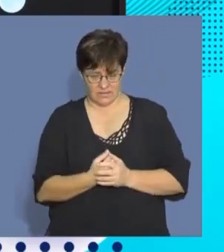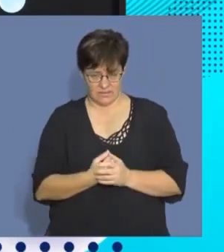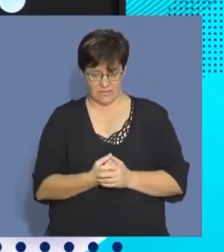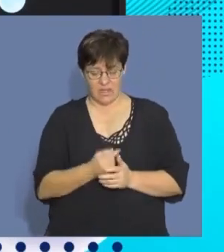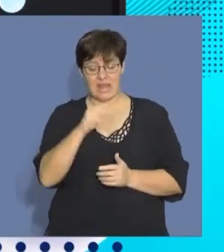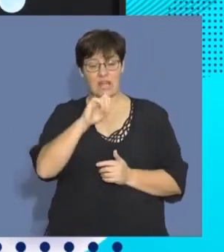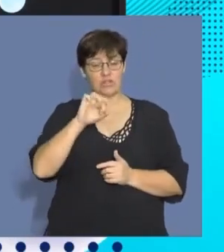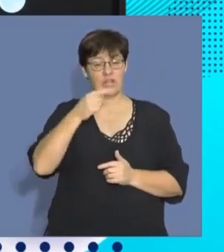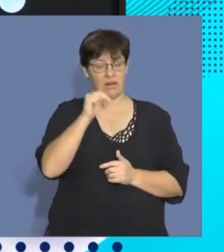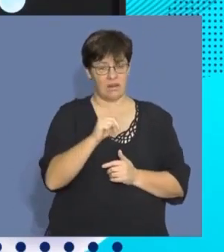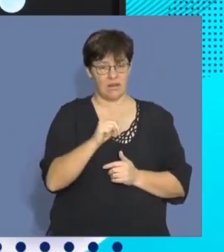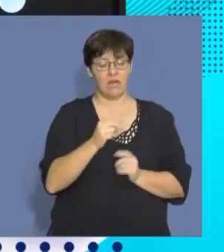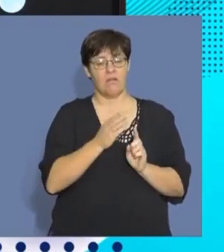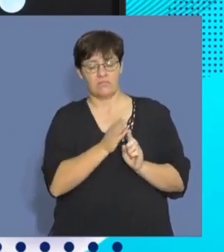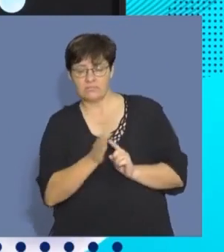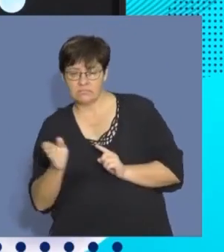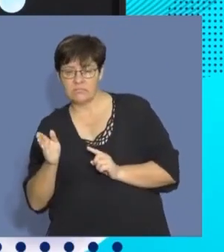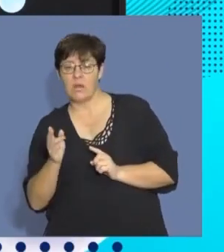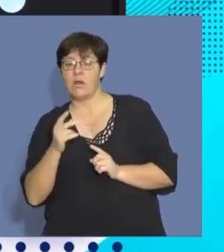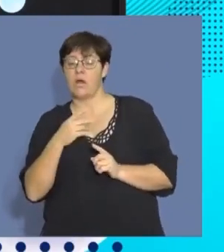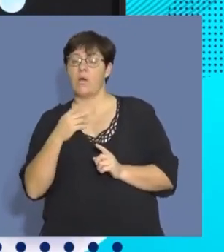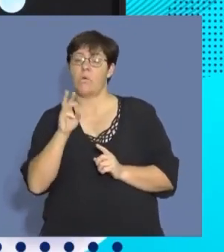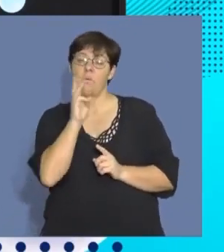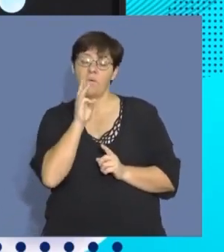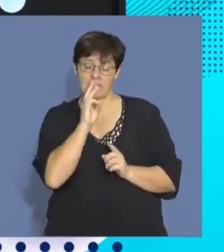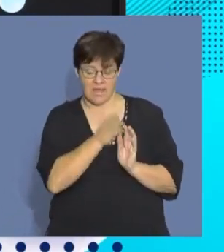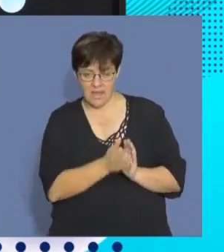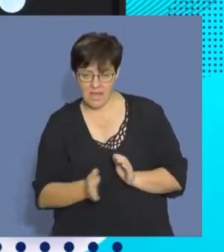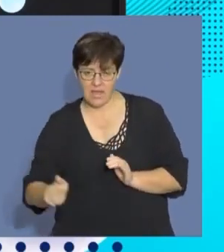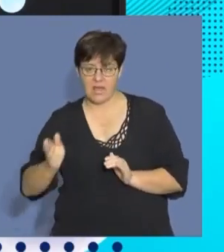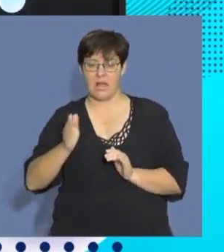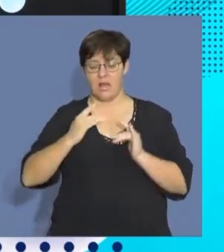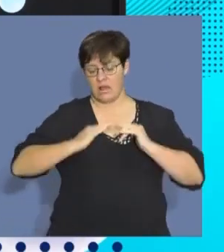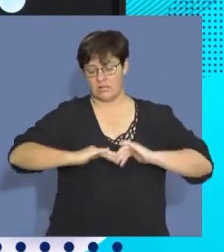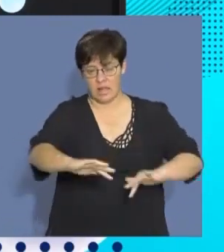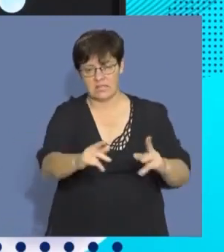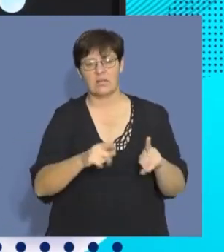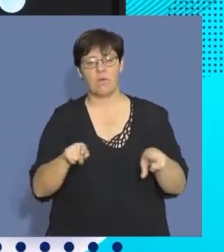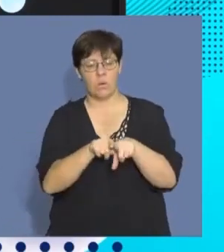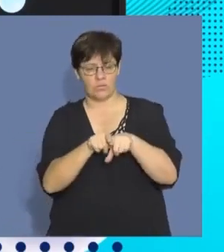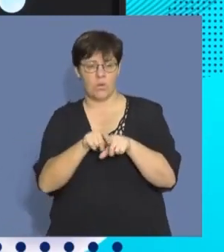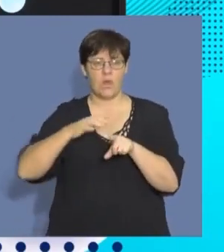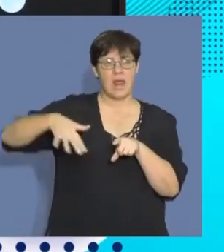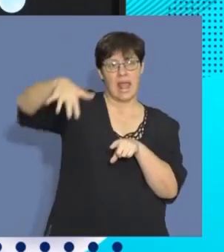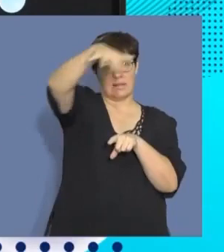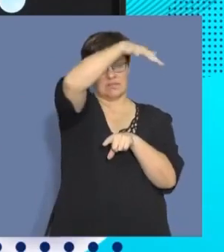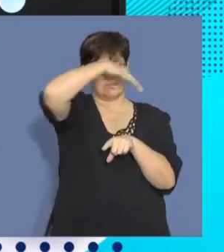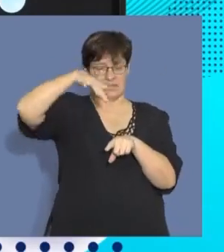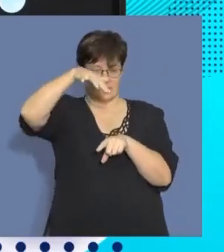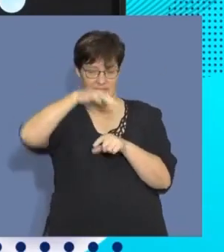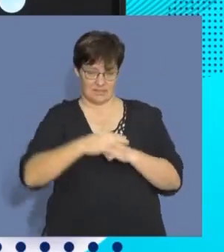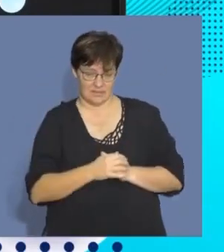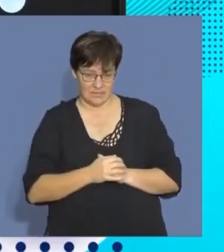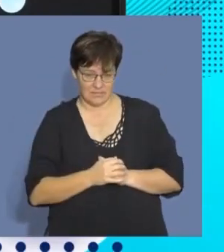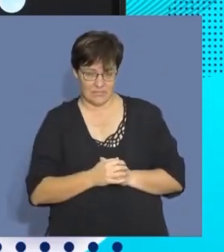element moves through both aquatic life forms as well as terrestrial life forms, as well as those organisms in